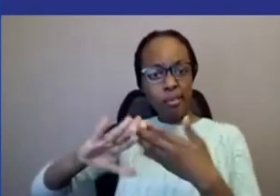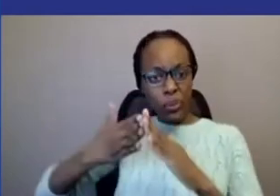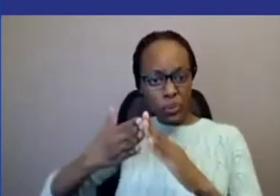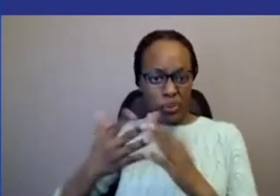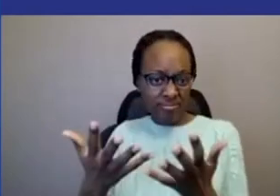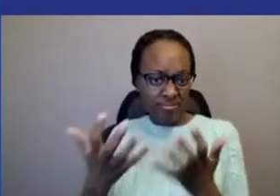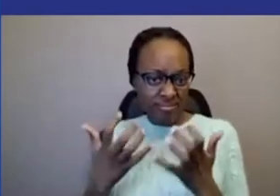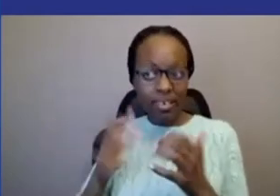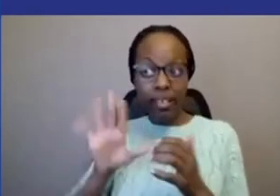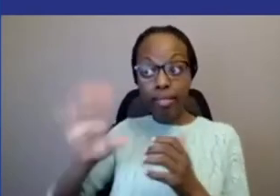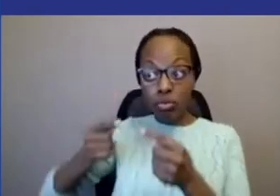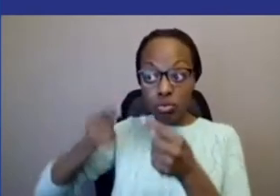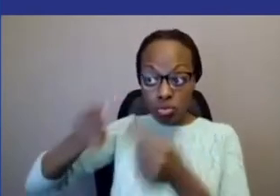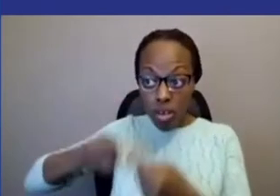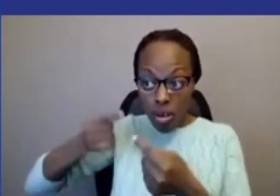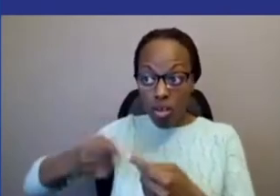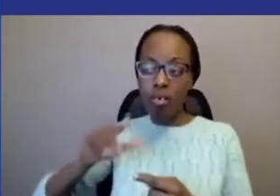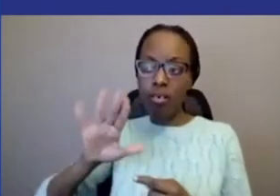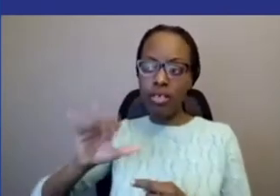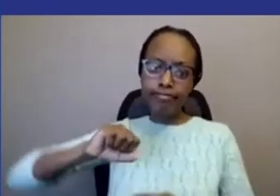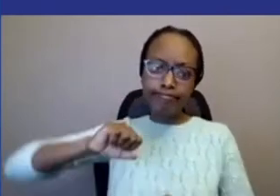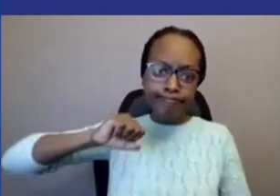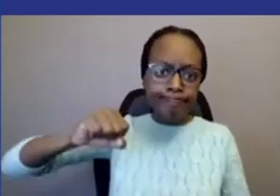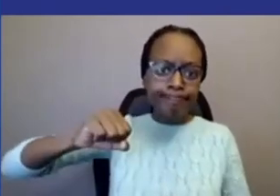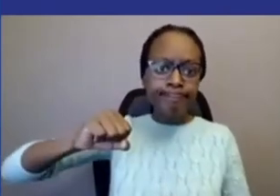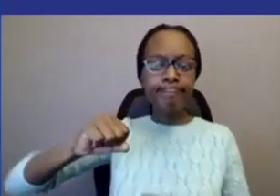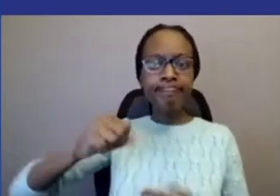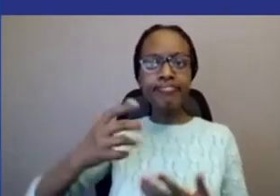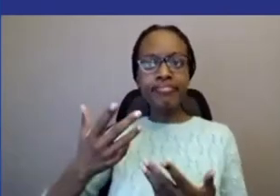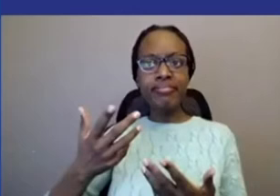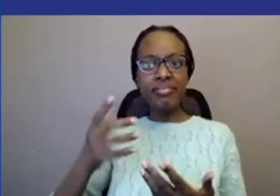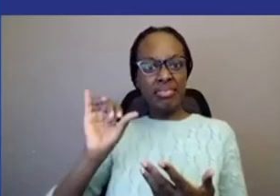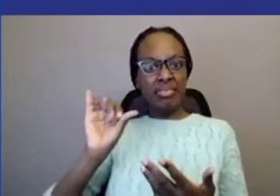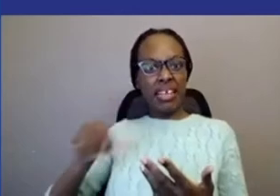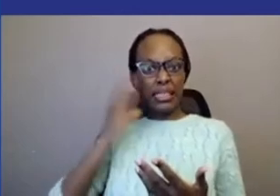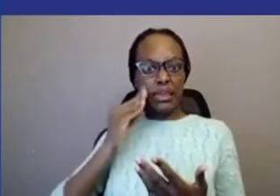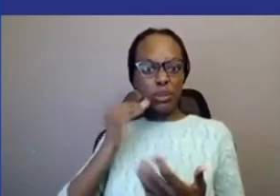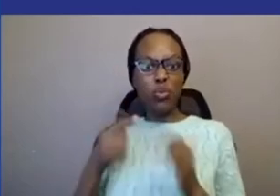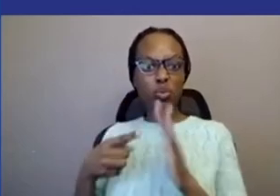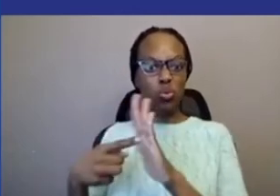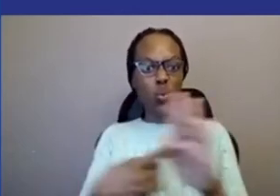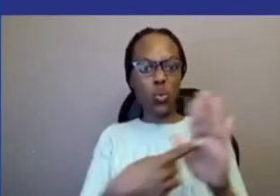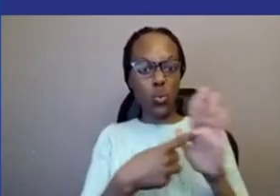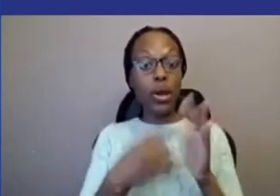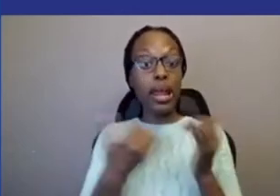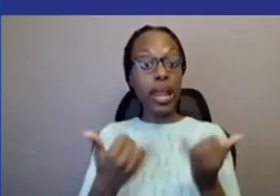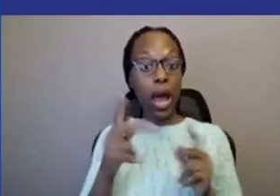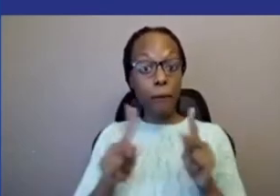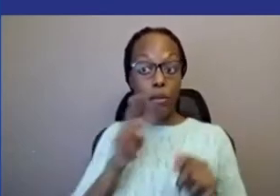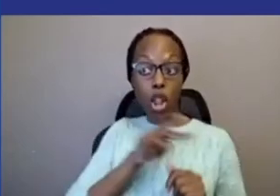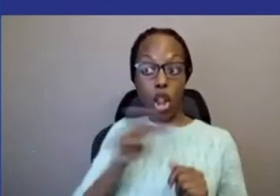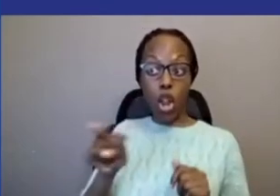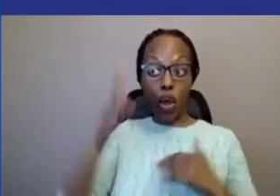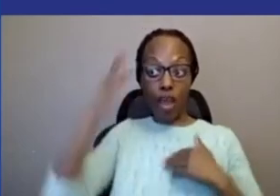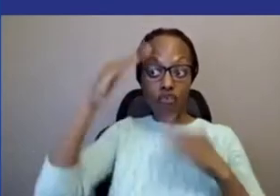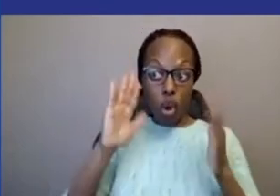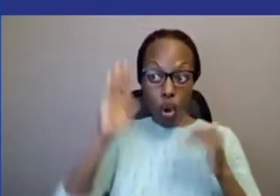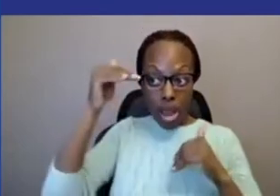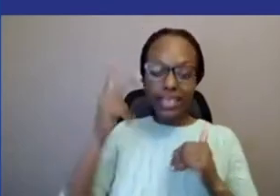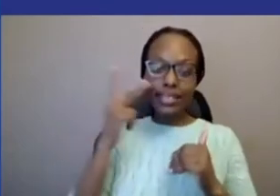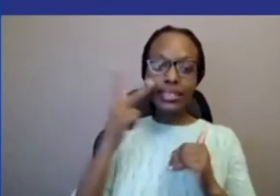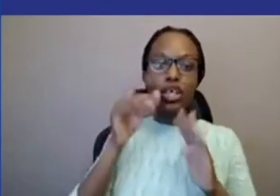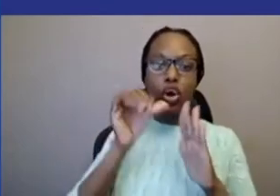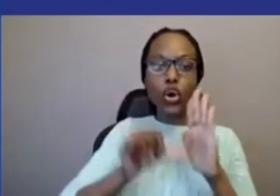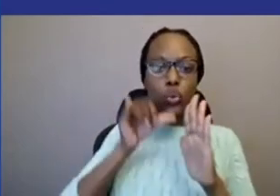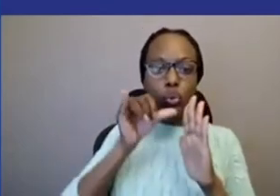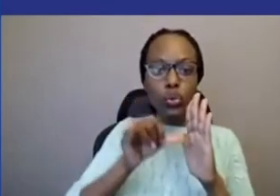that struggle and that resistance that we experience. People look at voguing now and they see it on YouTube and they think voguing's jumping